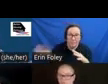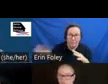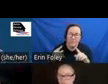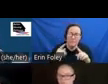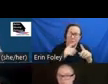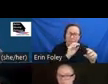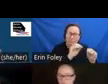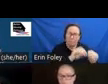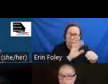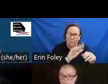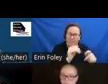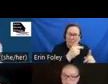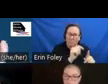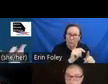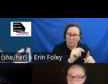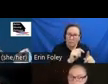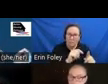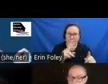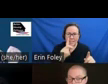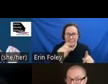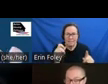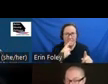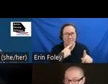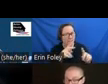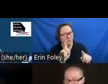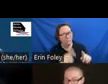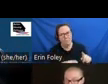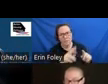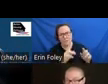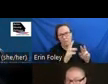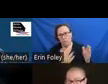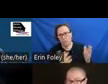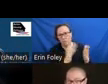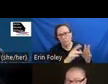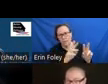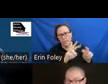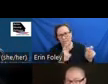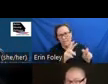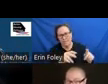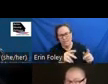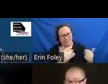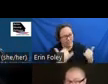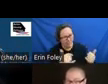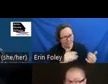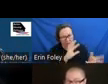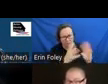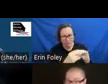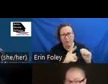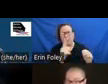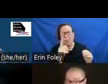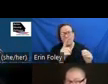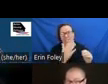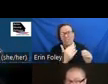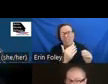need to reassess this. And DDS turns around and says, whoa, Johnny needs 15 hours a week of support.